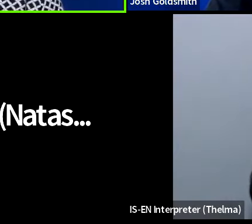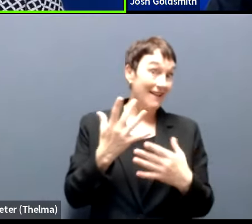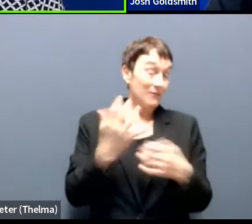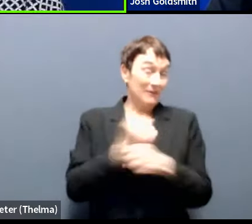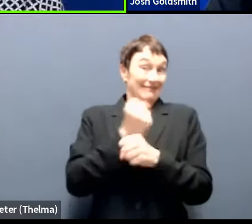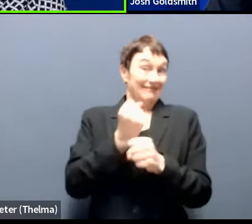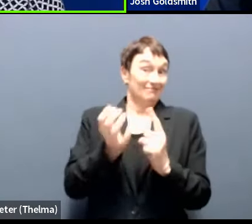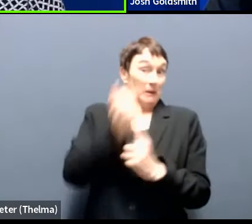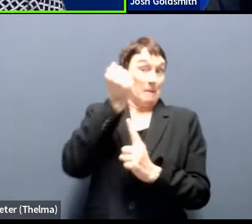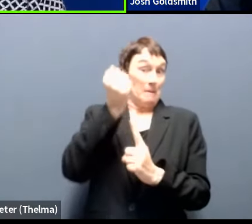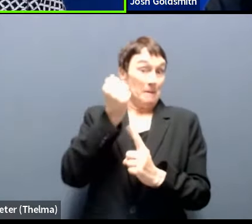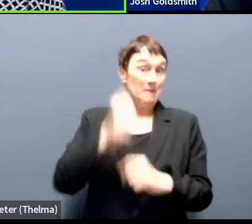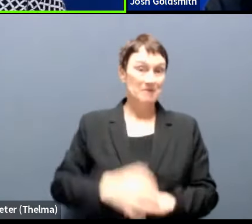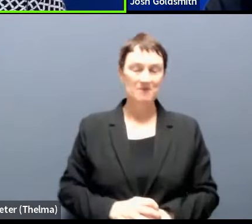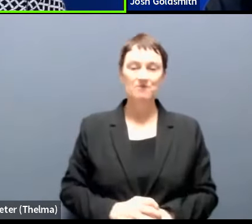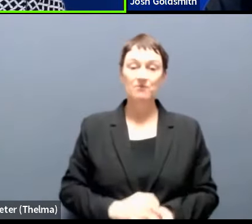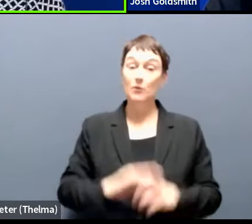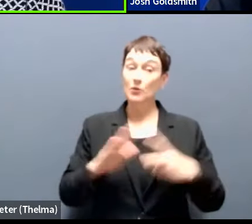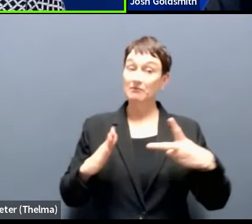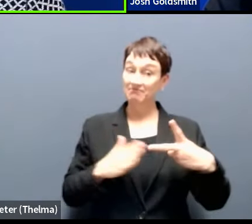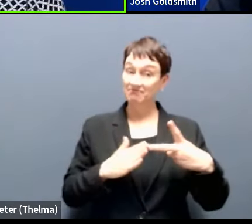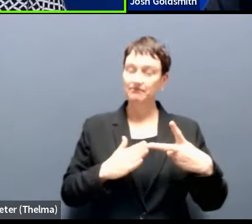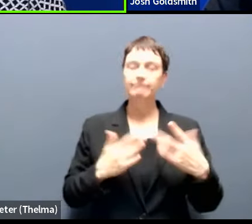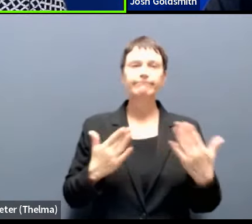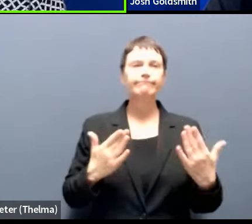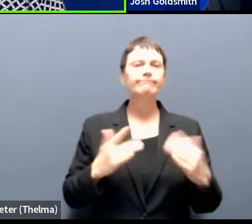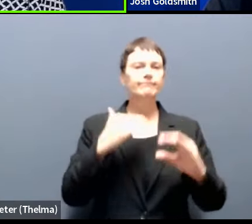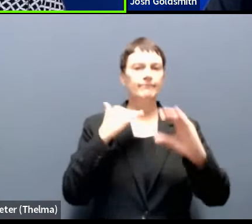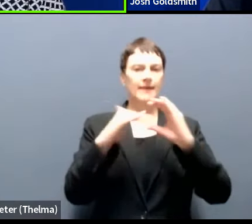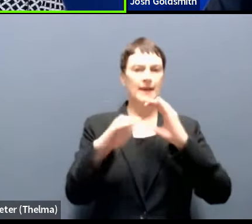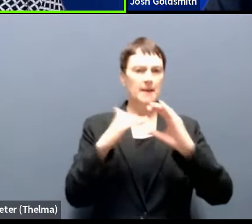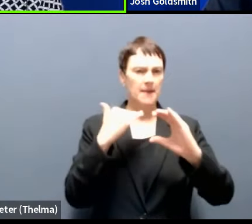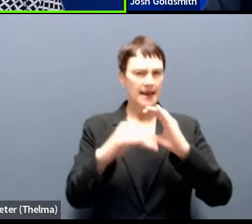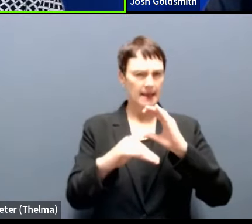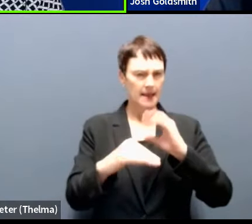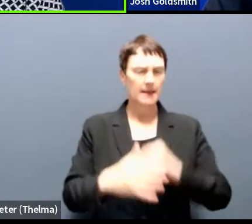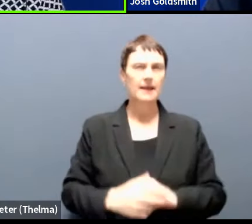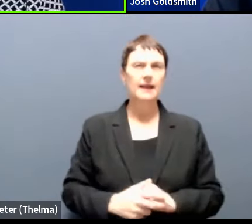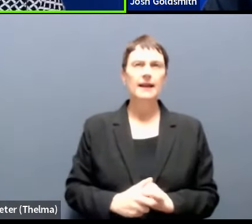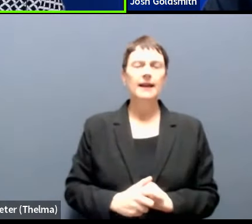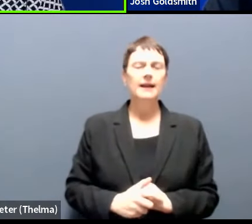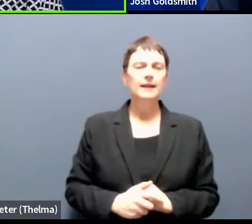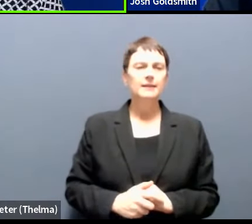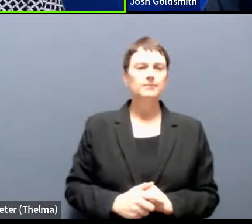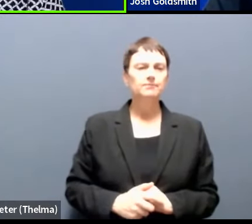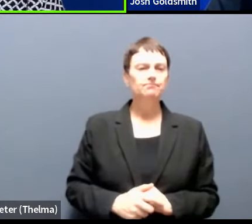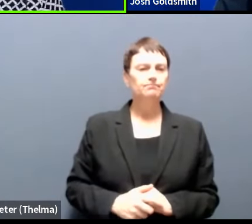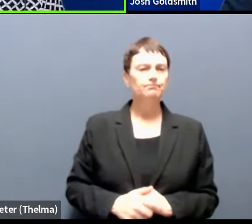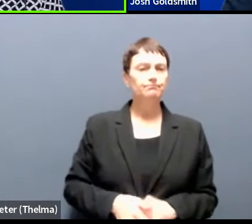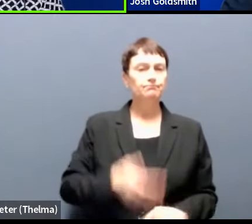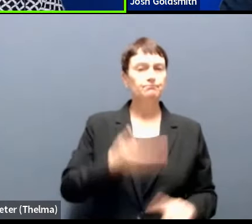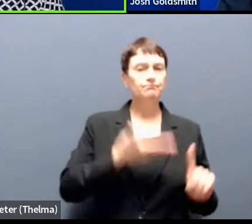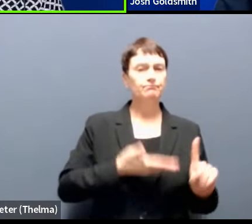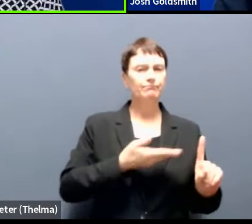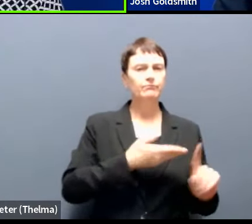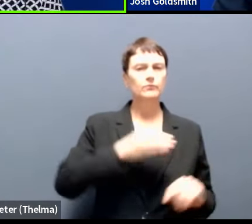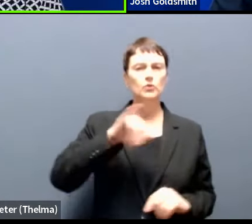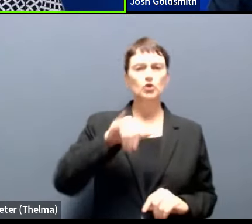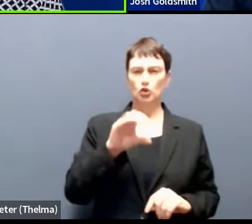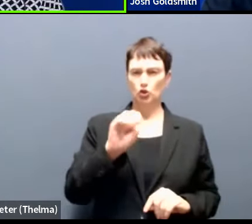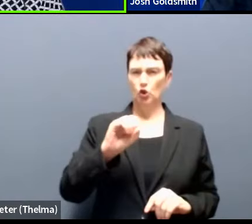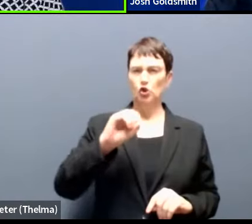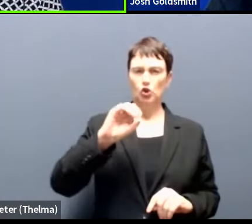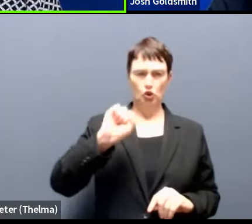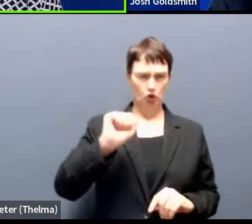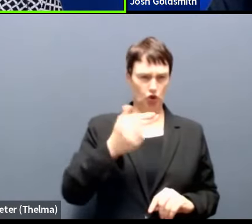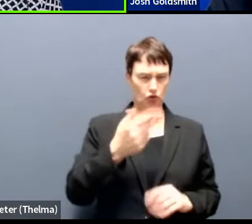about emails next. Josh mentioned earlier that you're going to be getting a daily email, and those